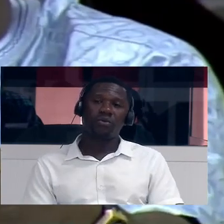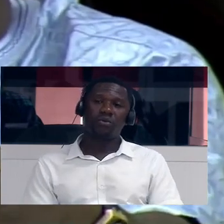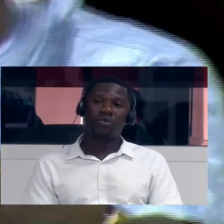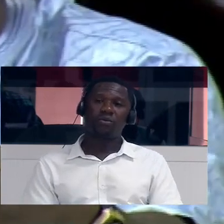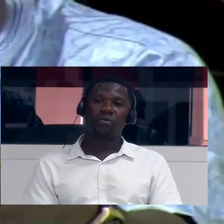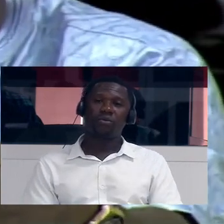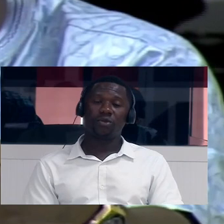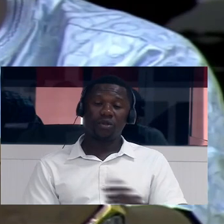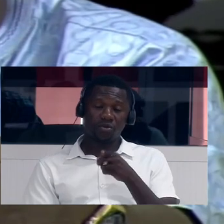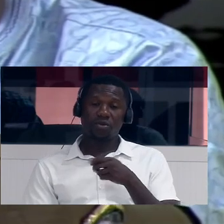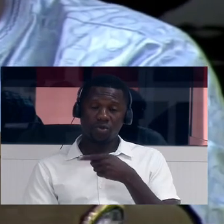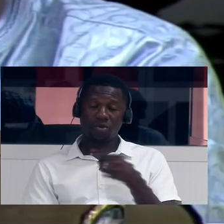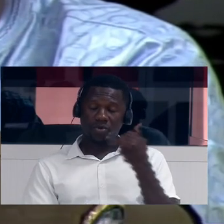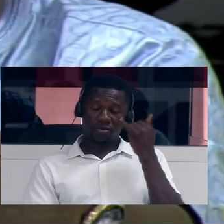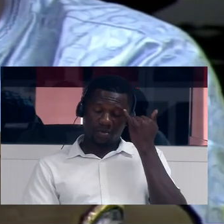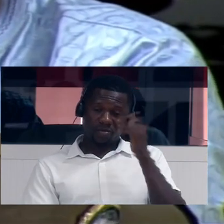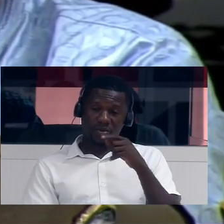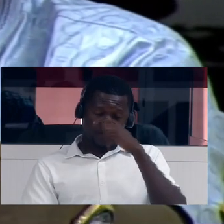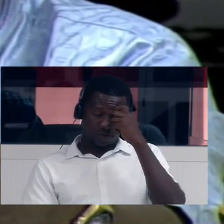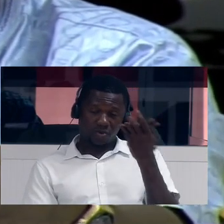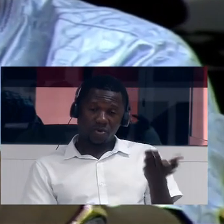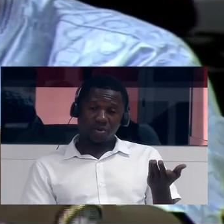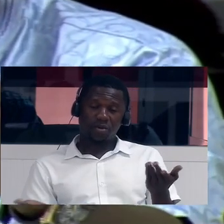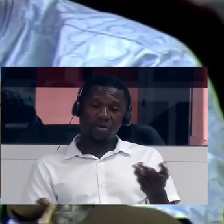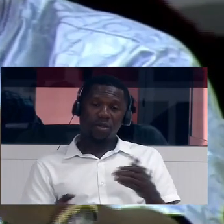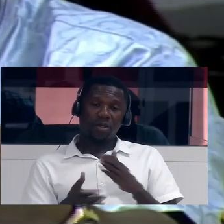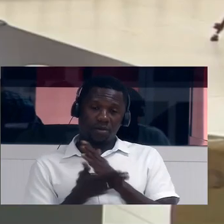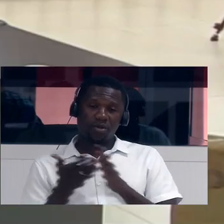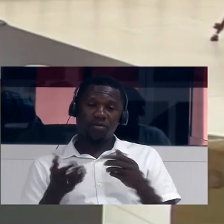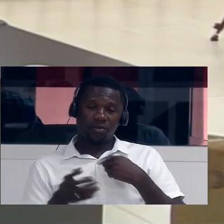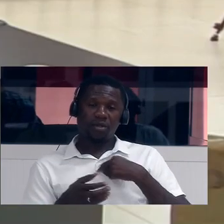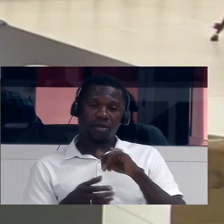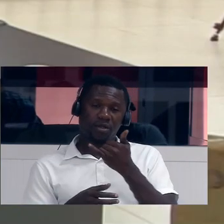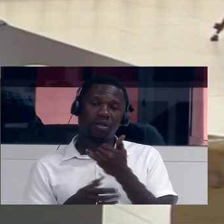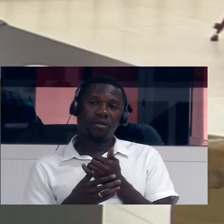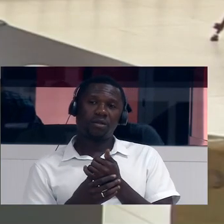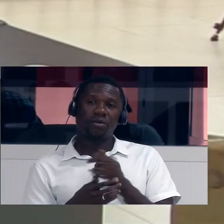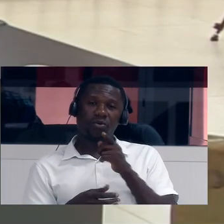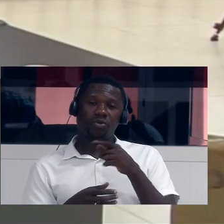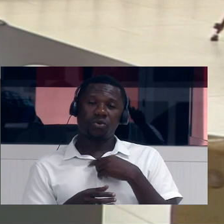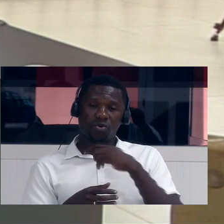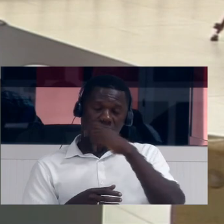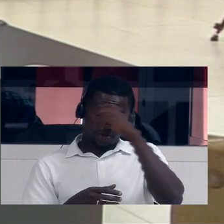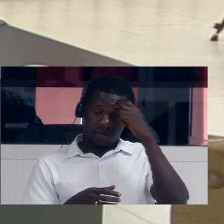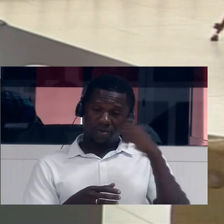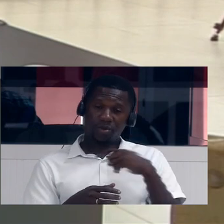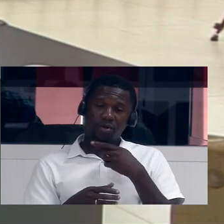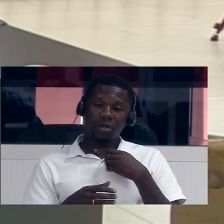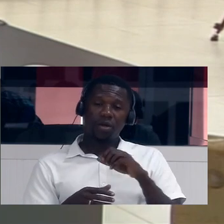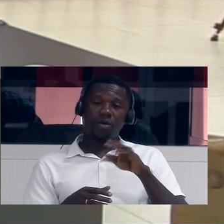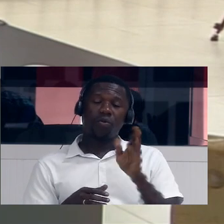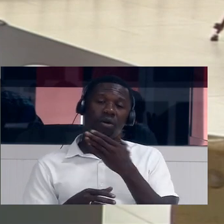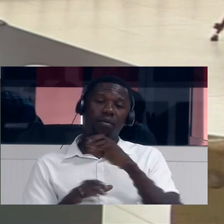operation. It was part of my operation, yes. It was your operation which has gone bad. It went bad, yes. And